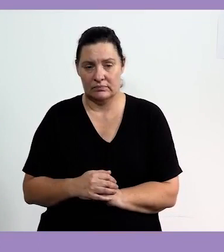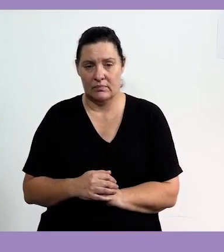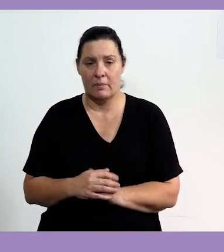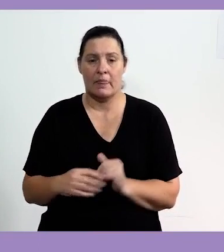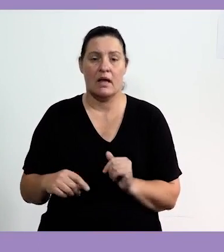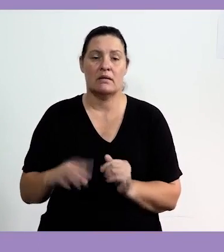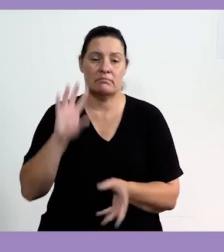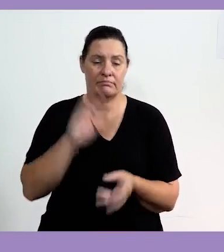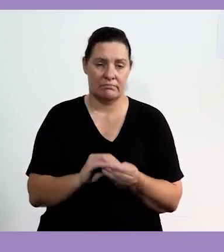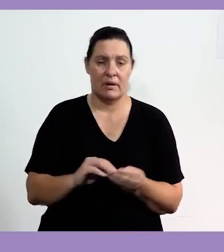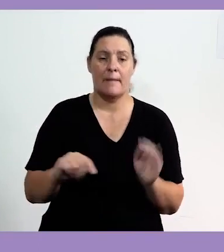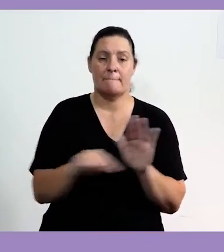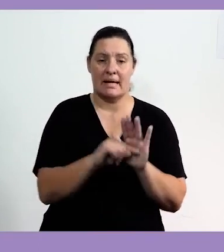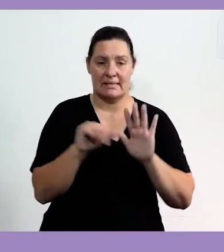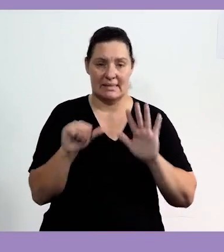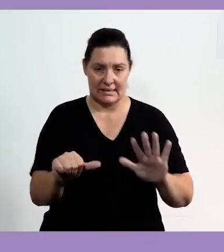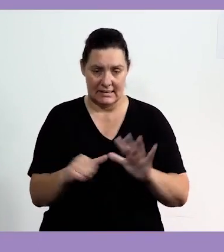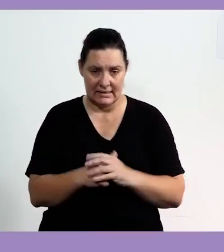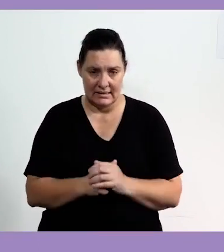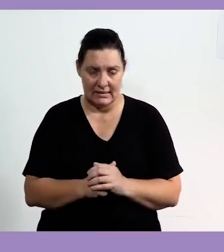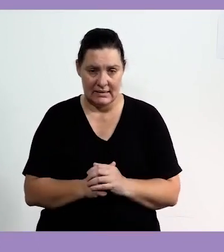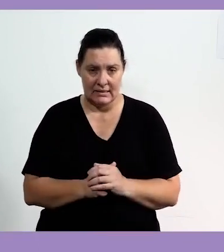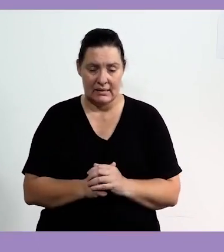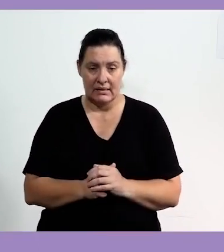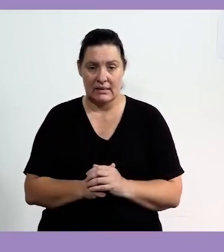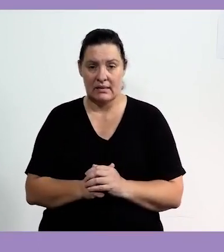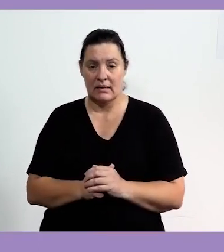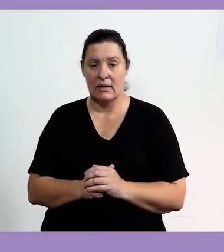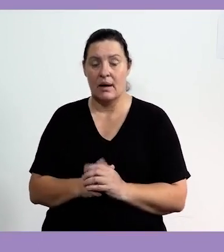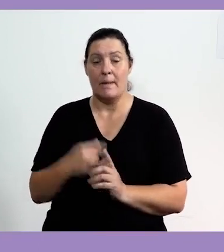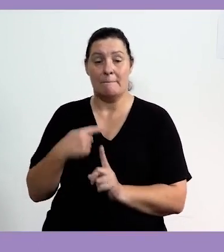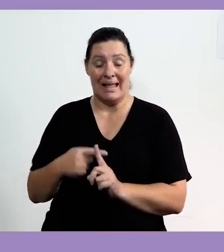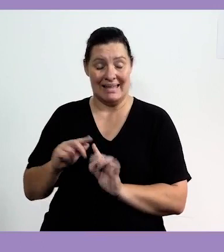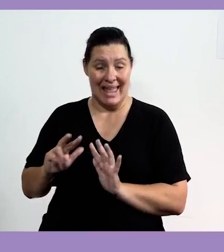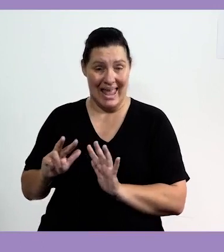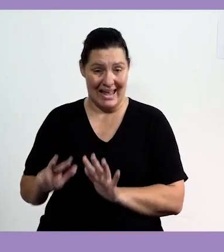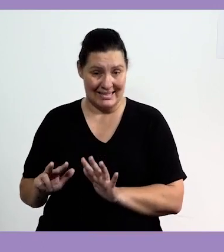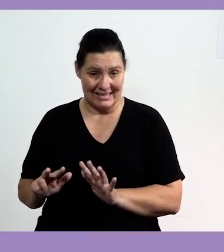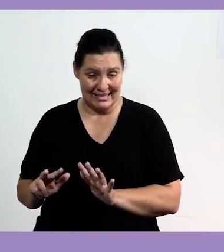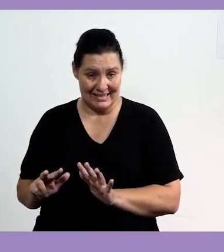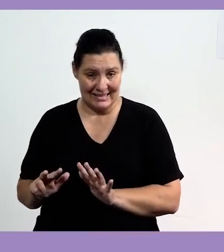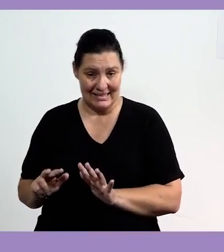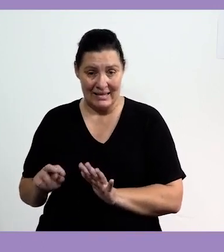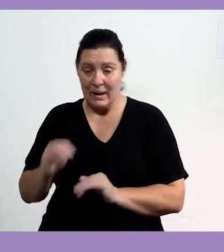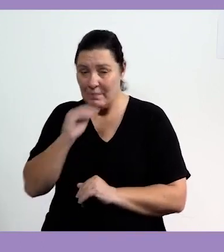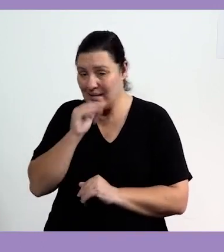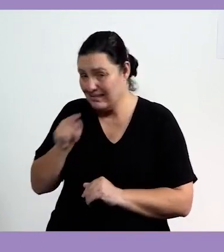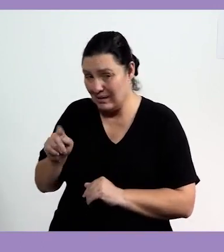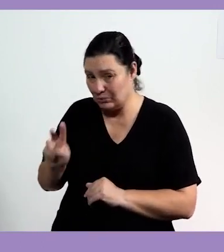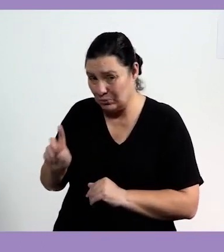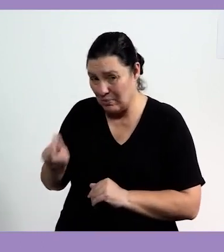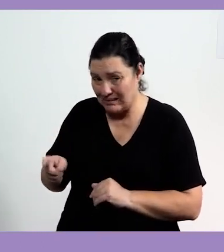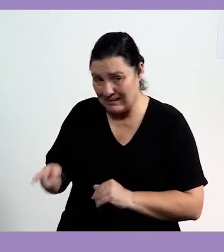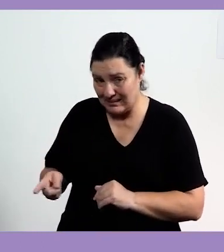multiplied by 2 for the second term. And then our answer is supposed to be the 2